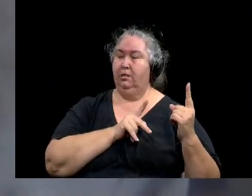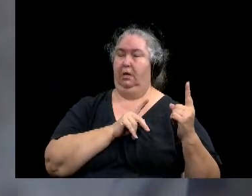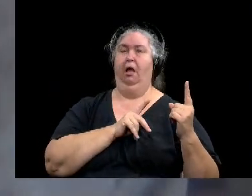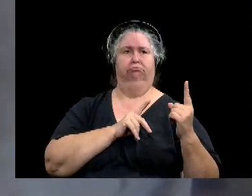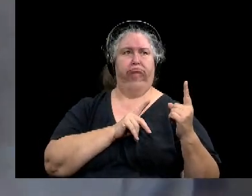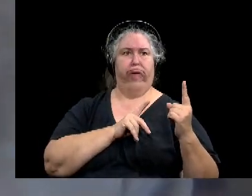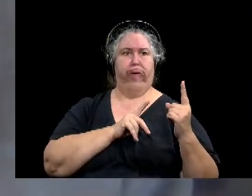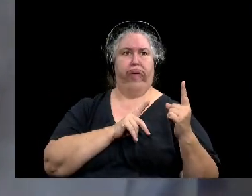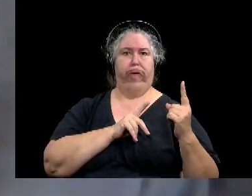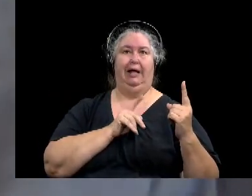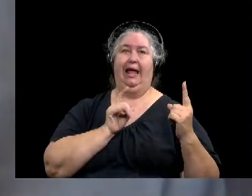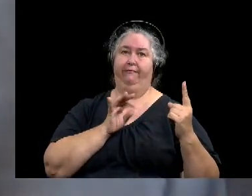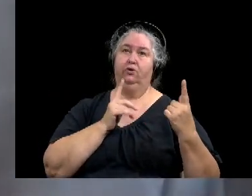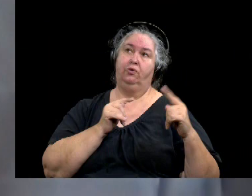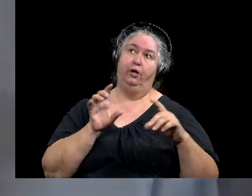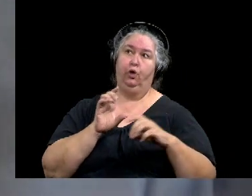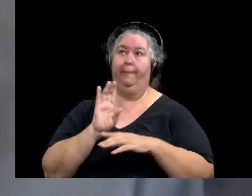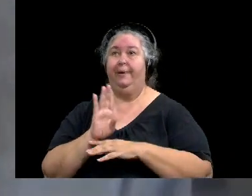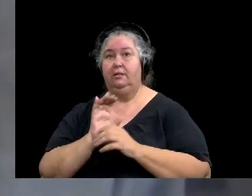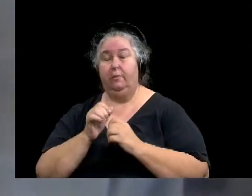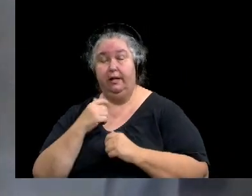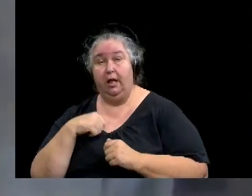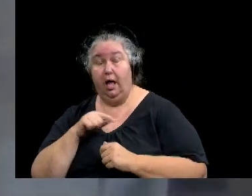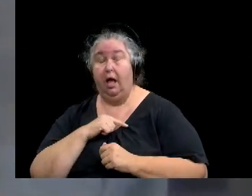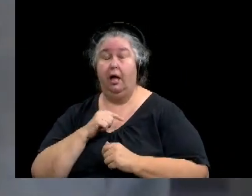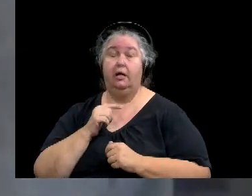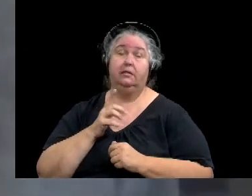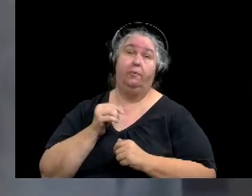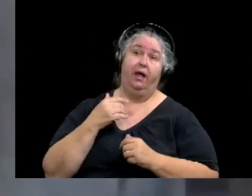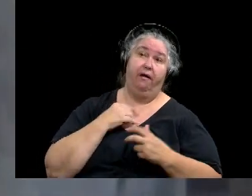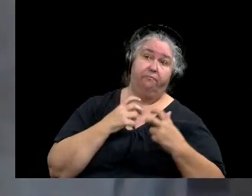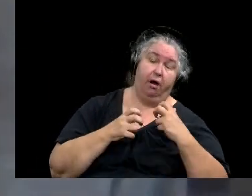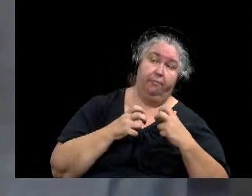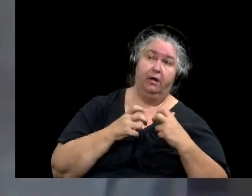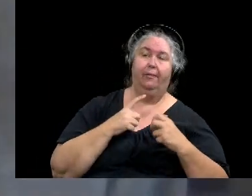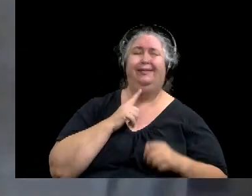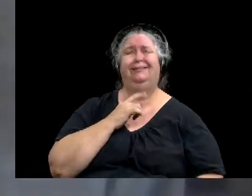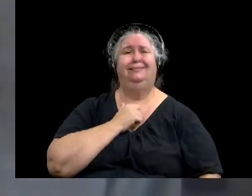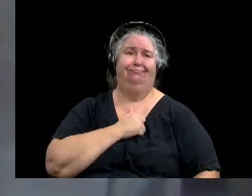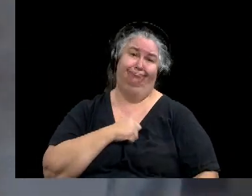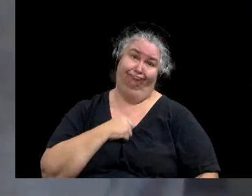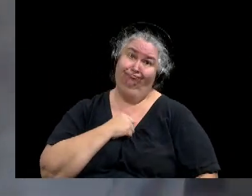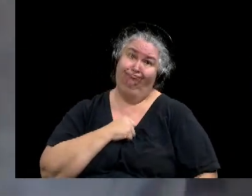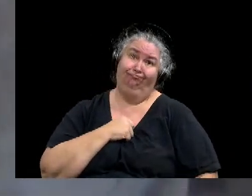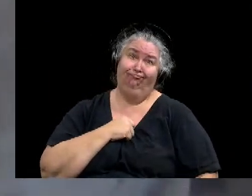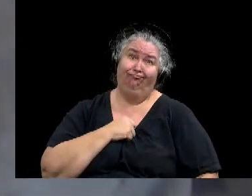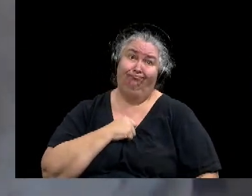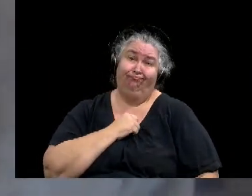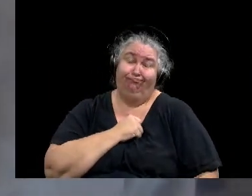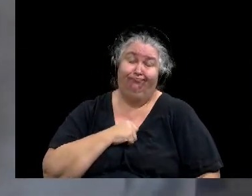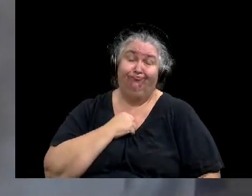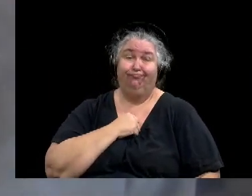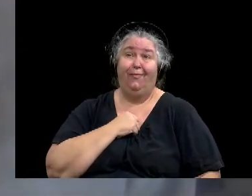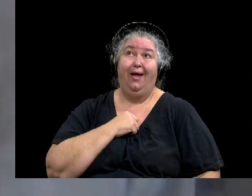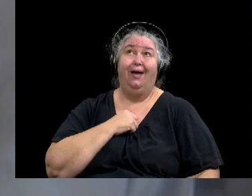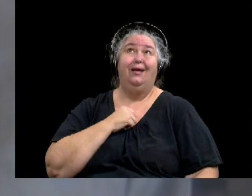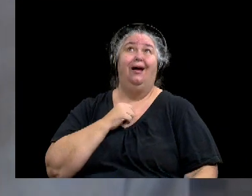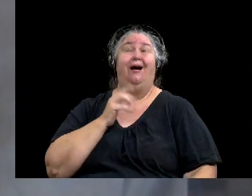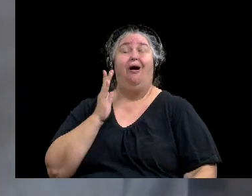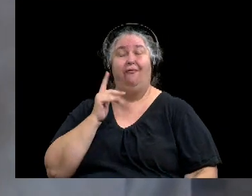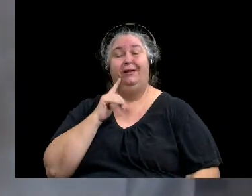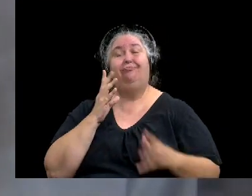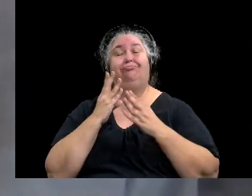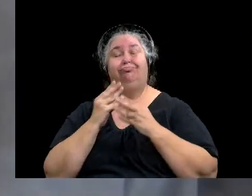if you're trying to do business with us and we have little problems, we apologize. We hope we can get this straightened out before